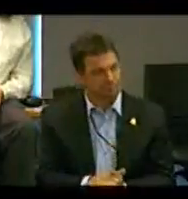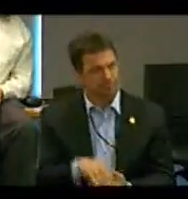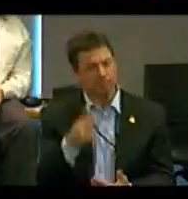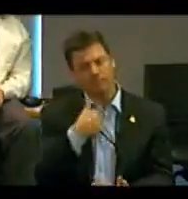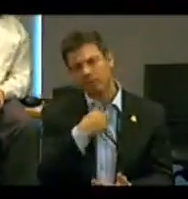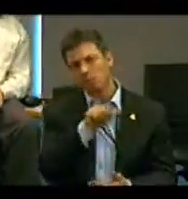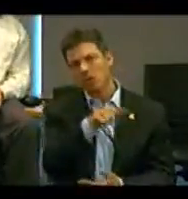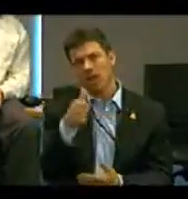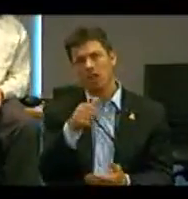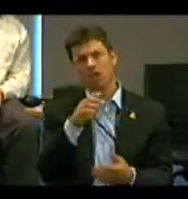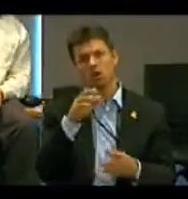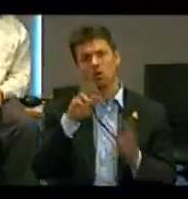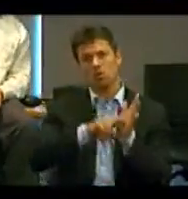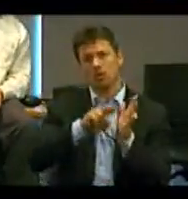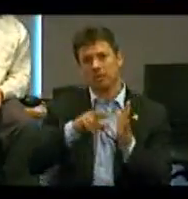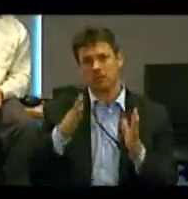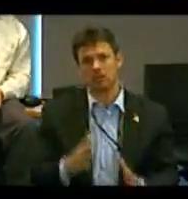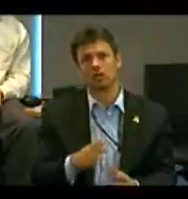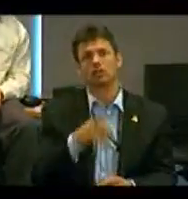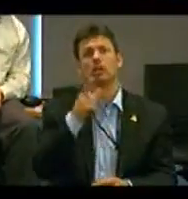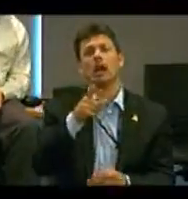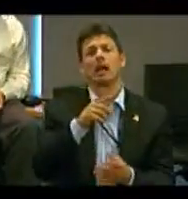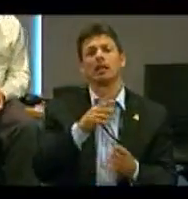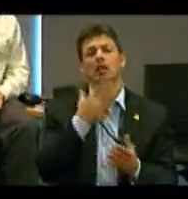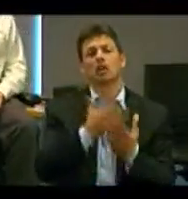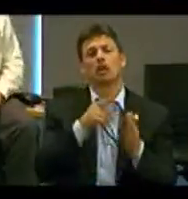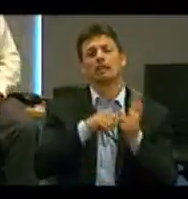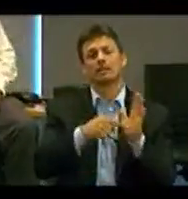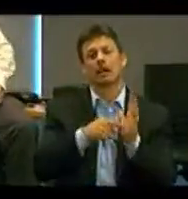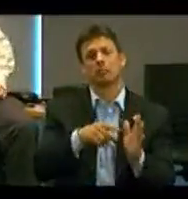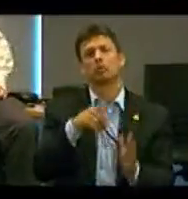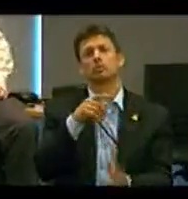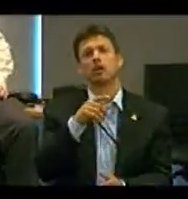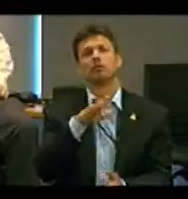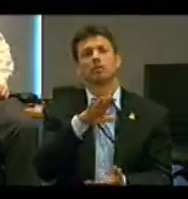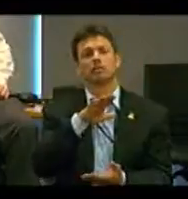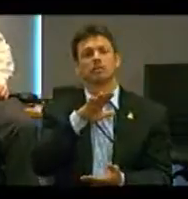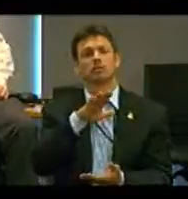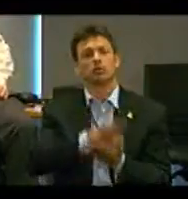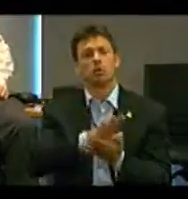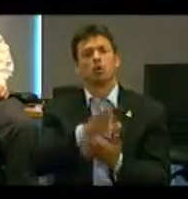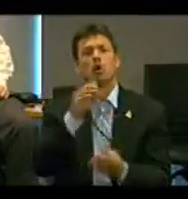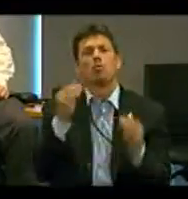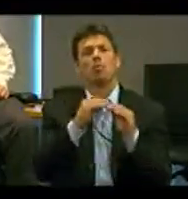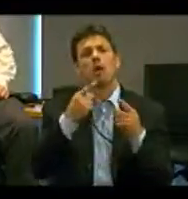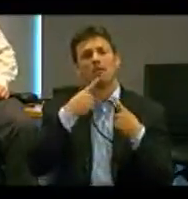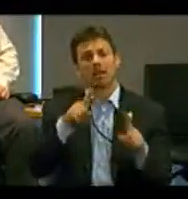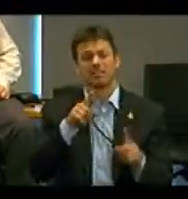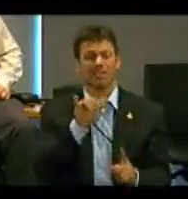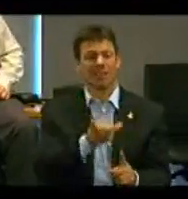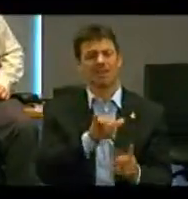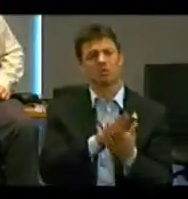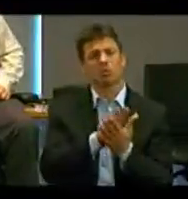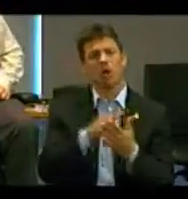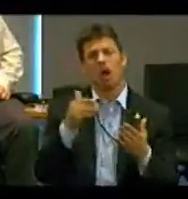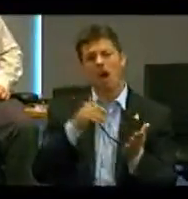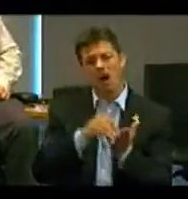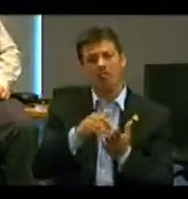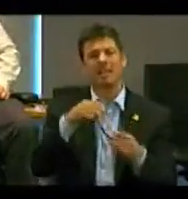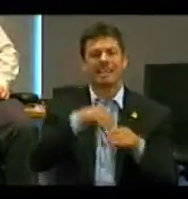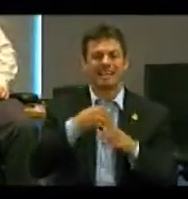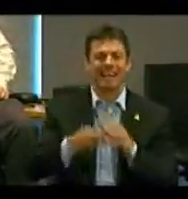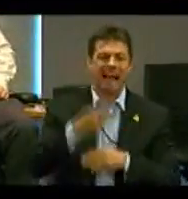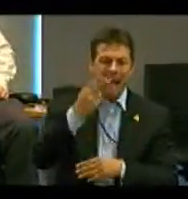researchers to find good examples of schools that are more effective. And these schools are often are in high